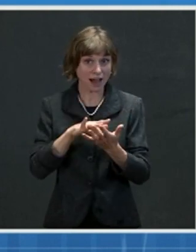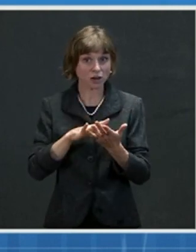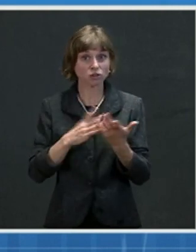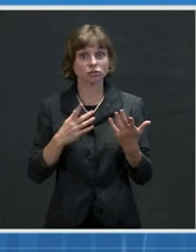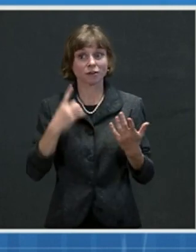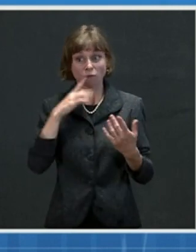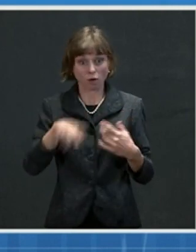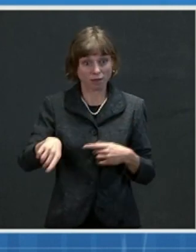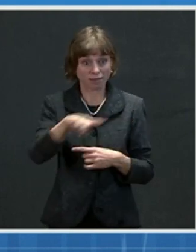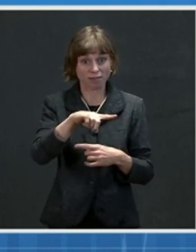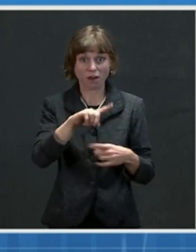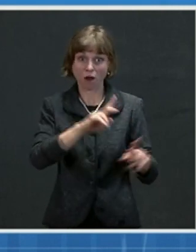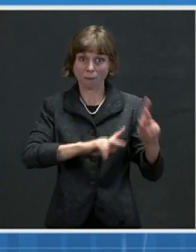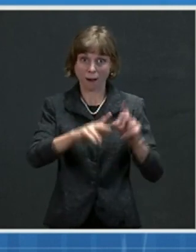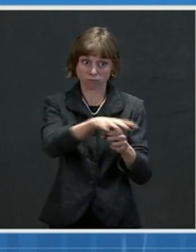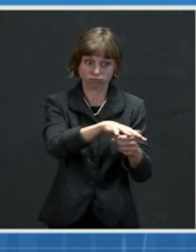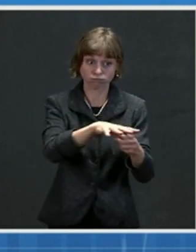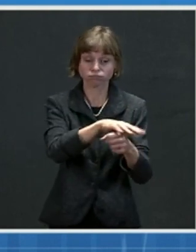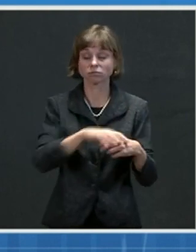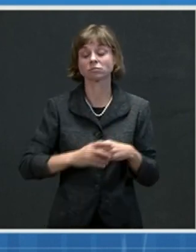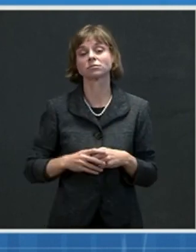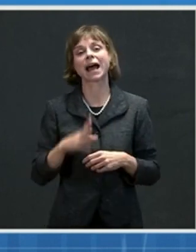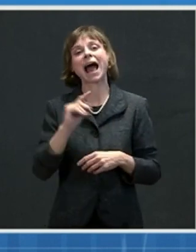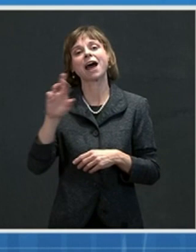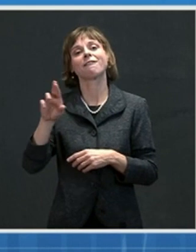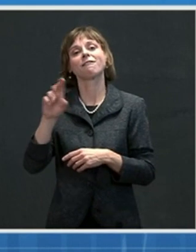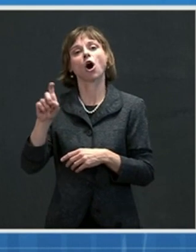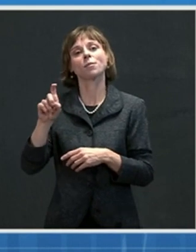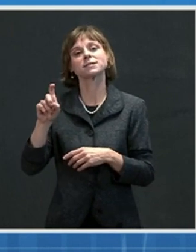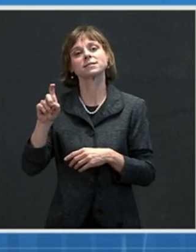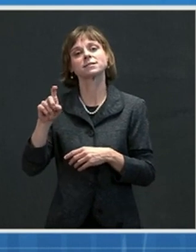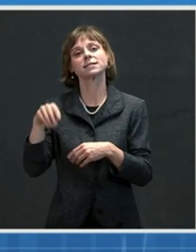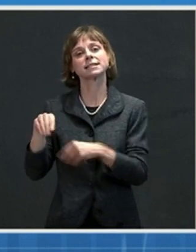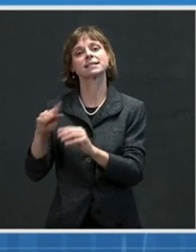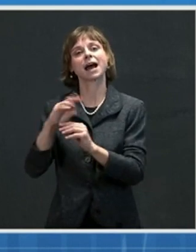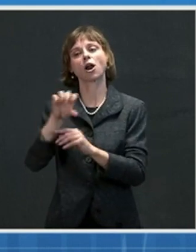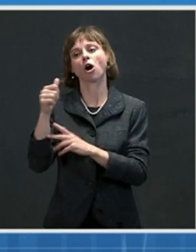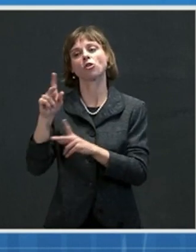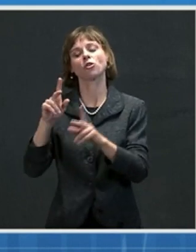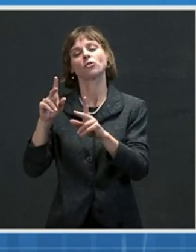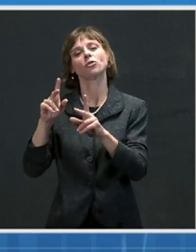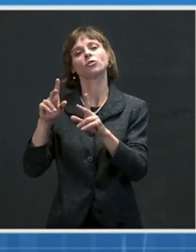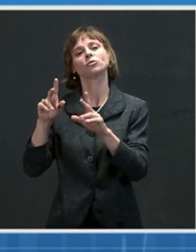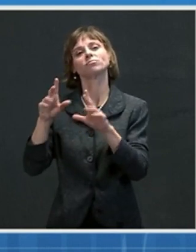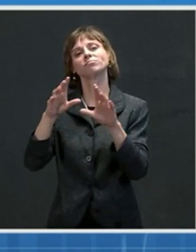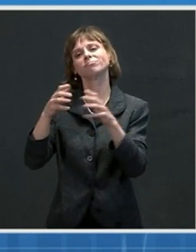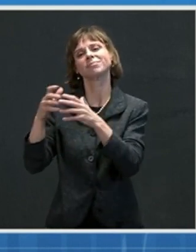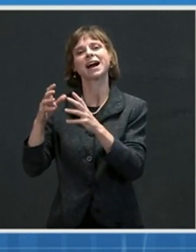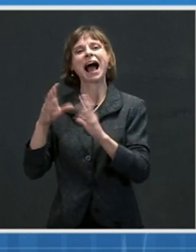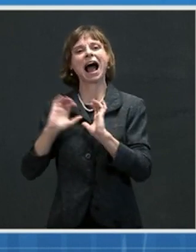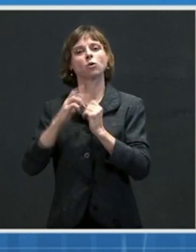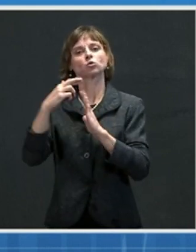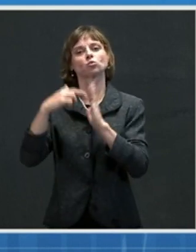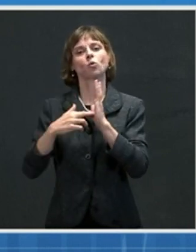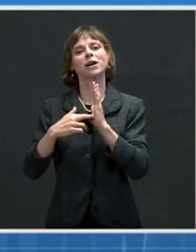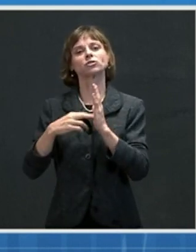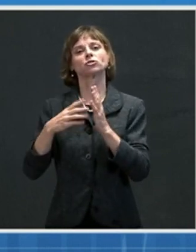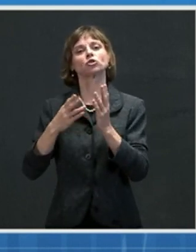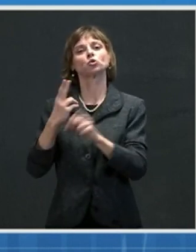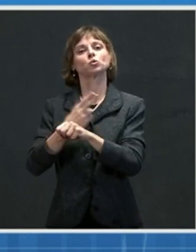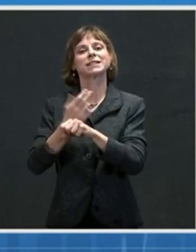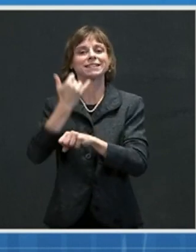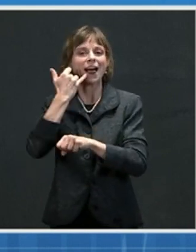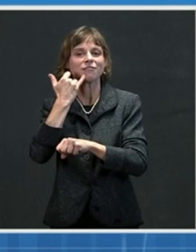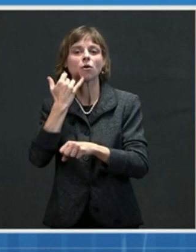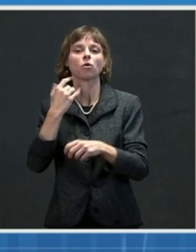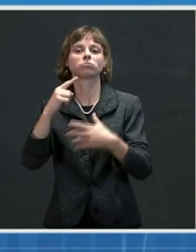well as some of the pharmacies and others expanding ways to register through telephone and other things that I think will be really